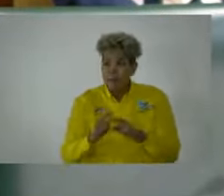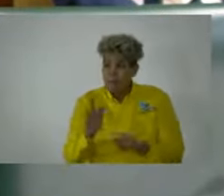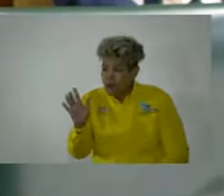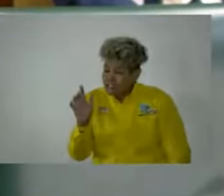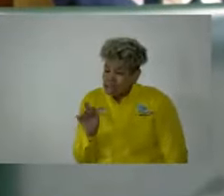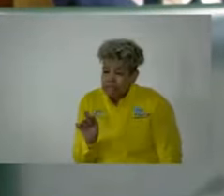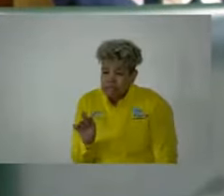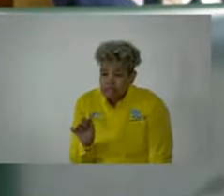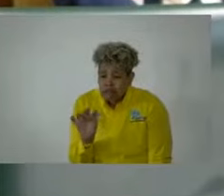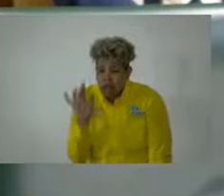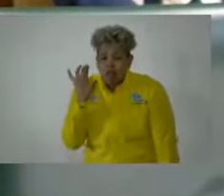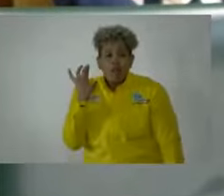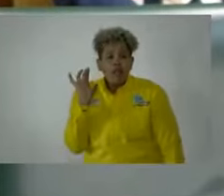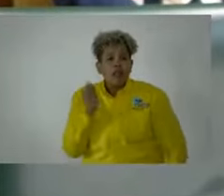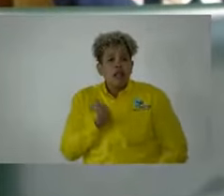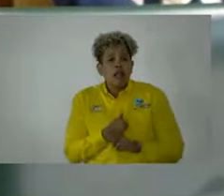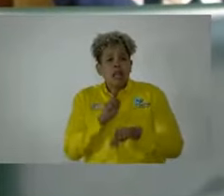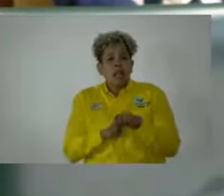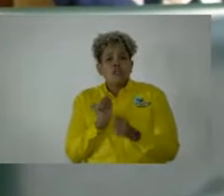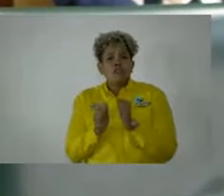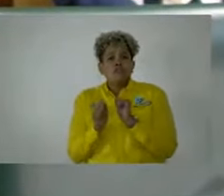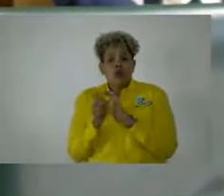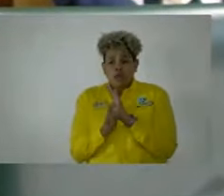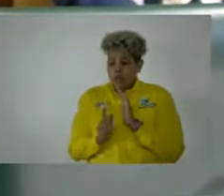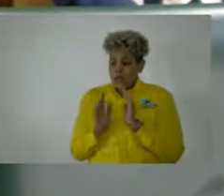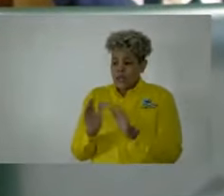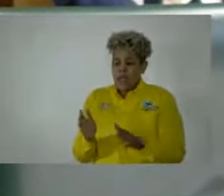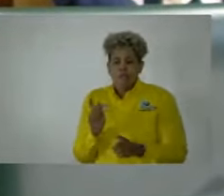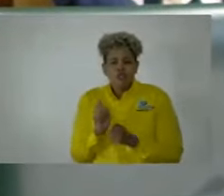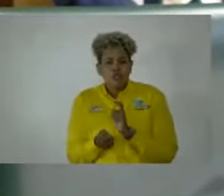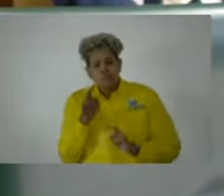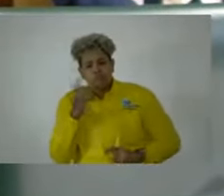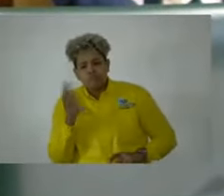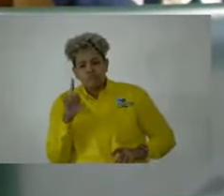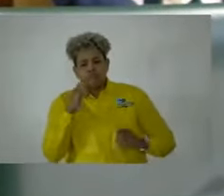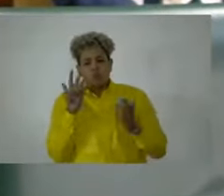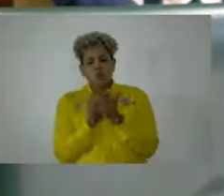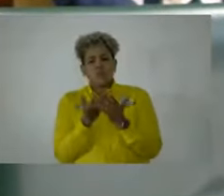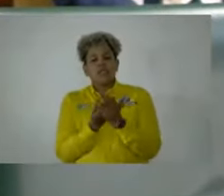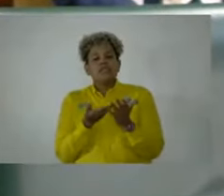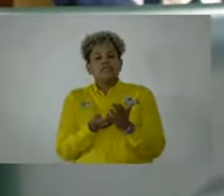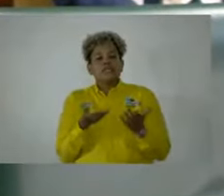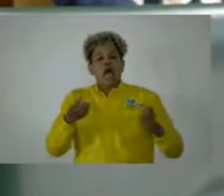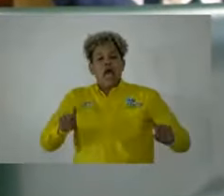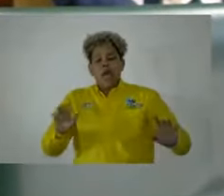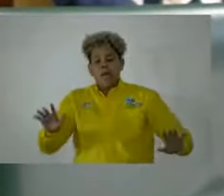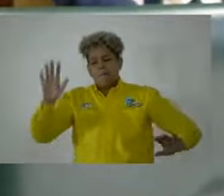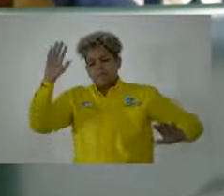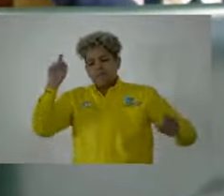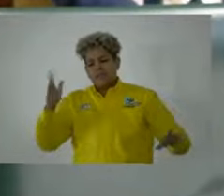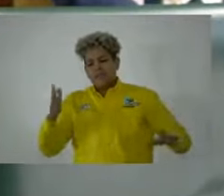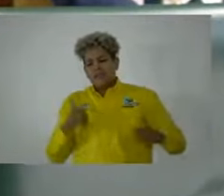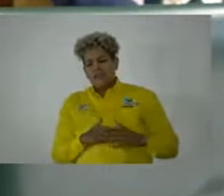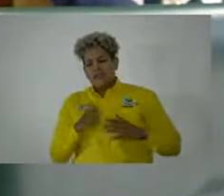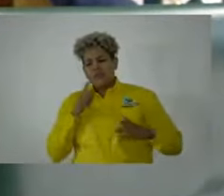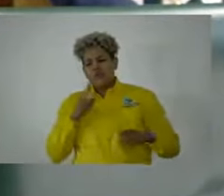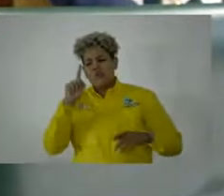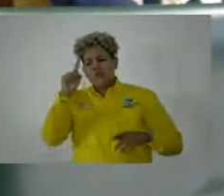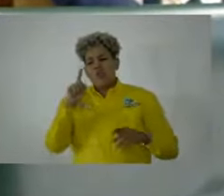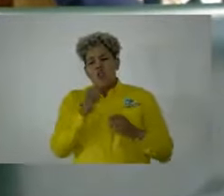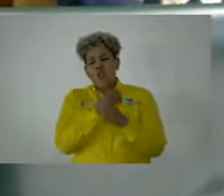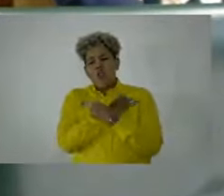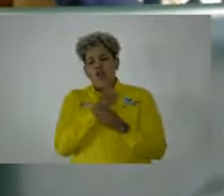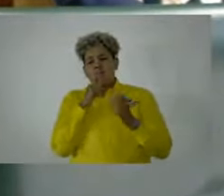barely touched national sports policy that we left behind bear witness to this. Mr. Speaker, the One